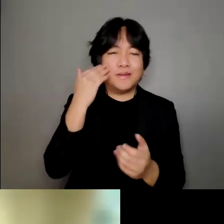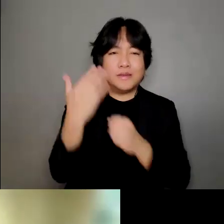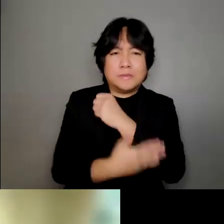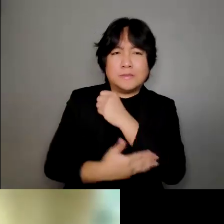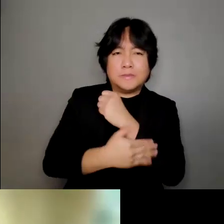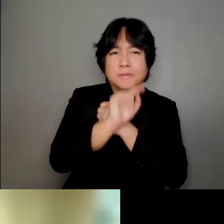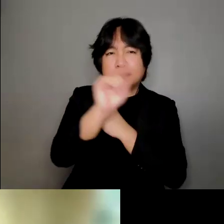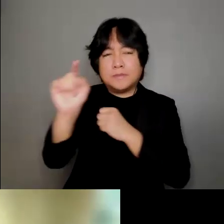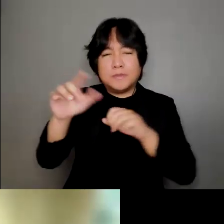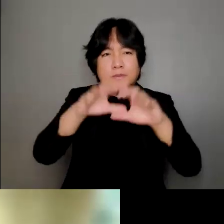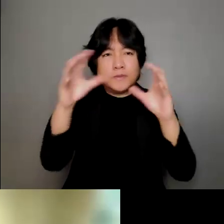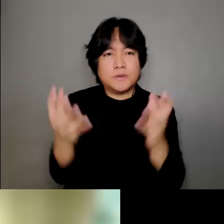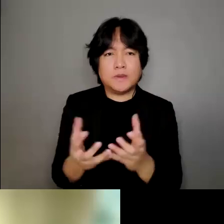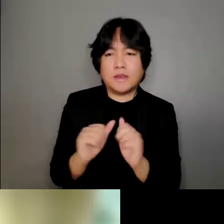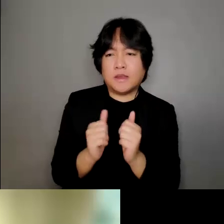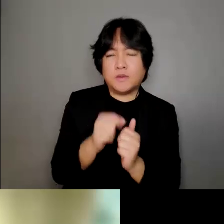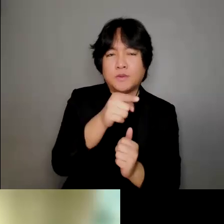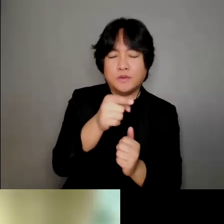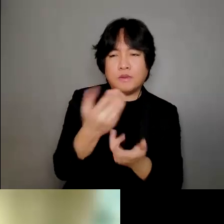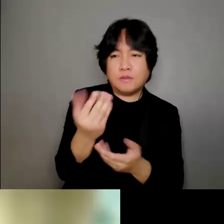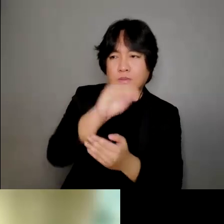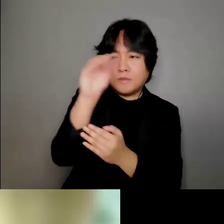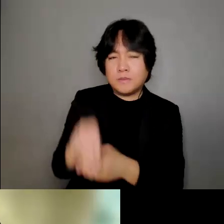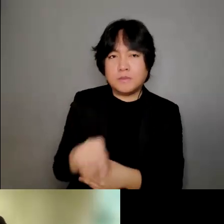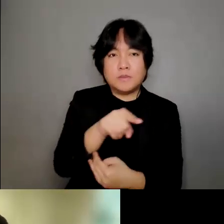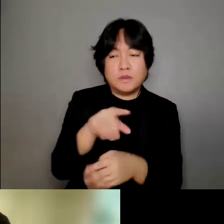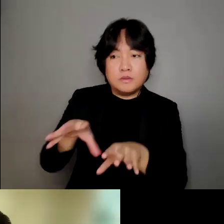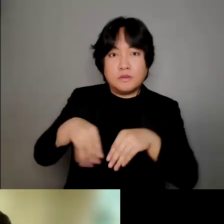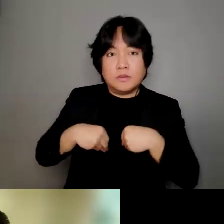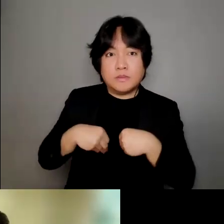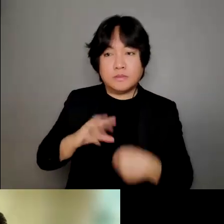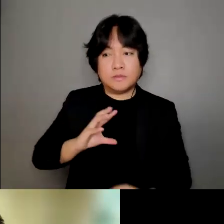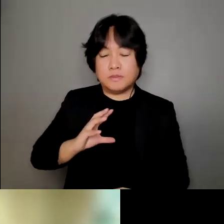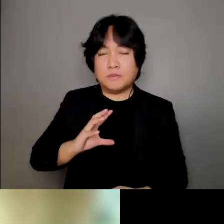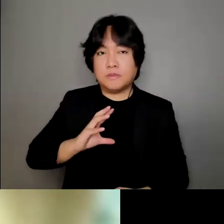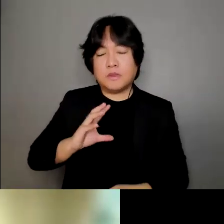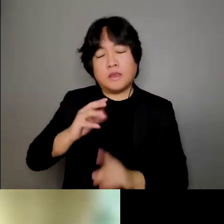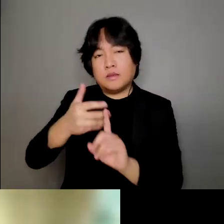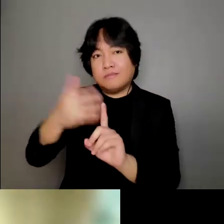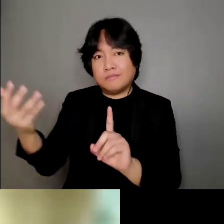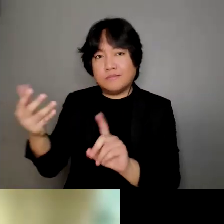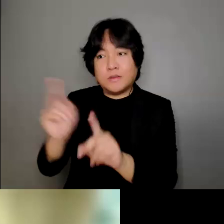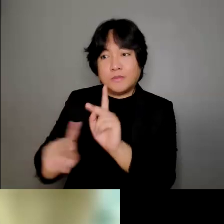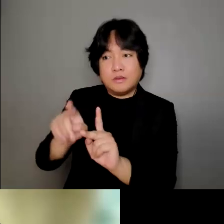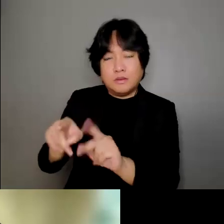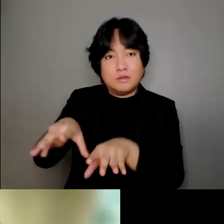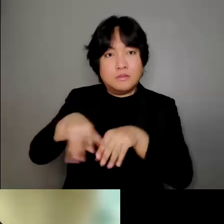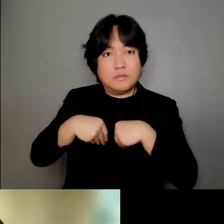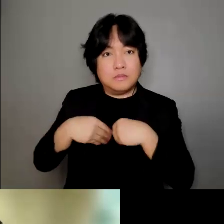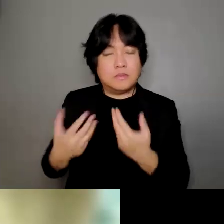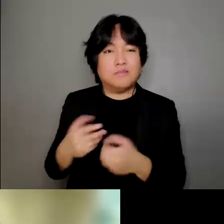how much acceptance for LGBTQI people meron sa particular country or particular area. Yung Philippines